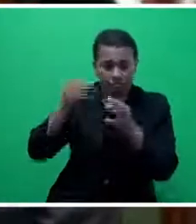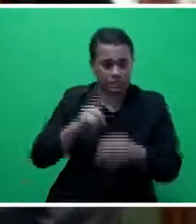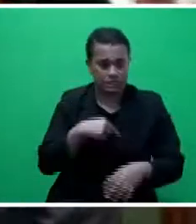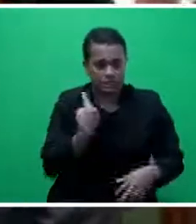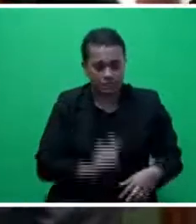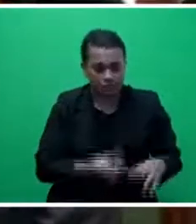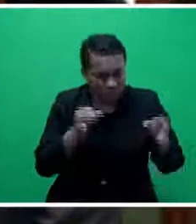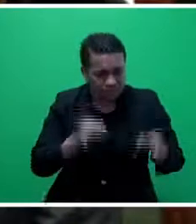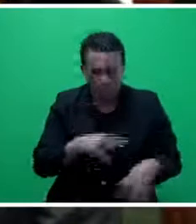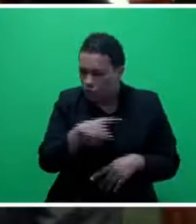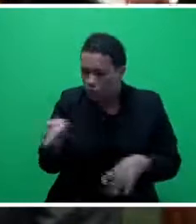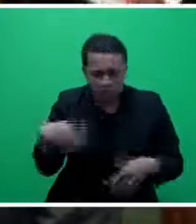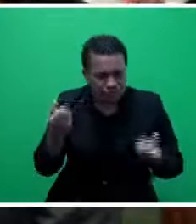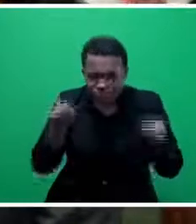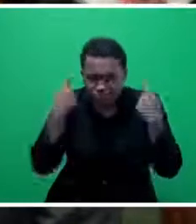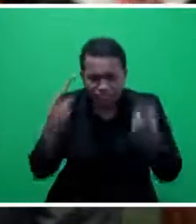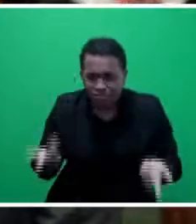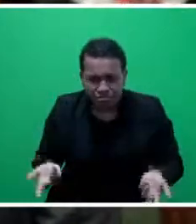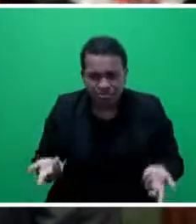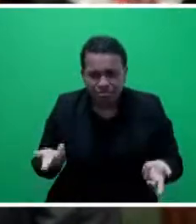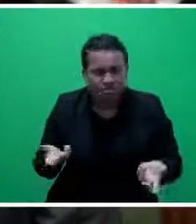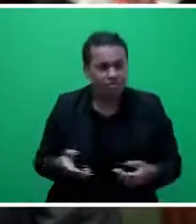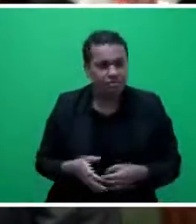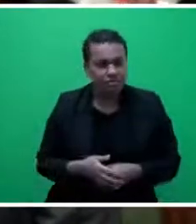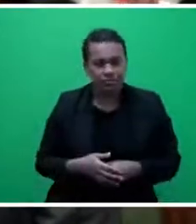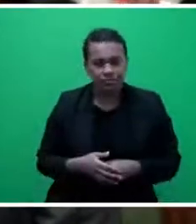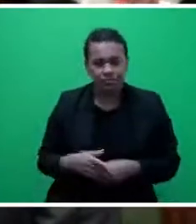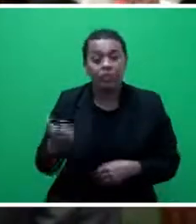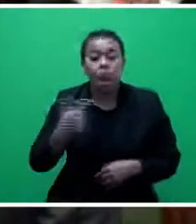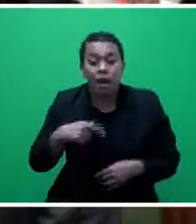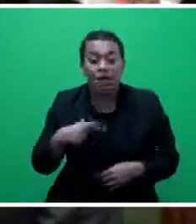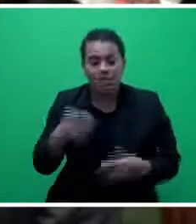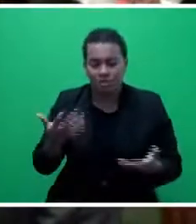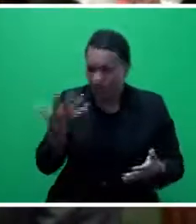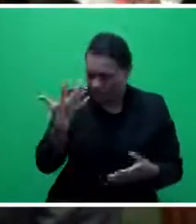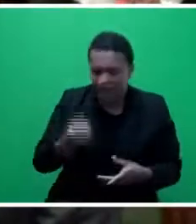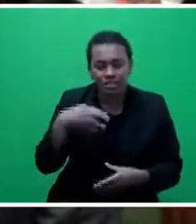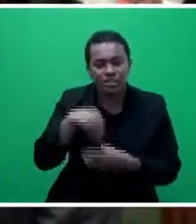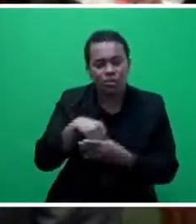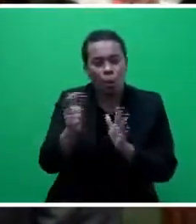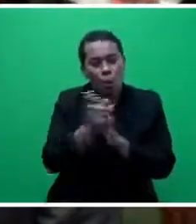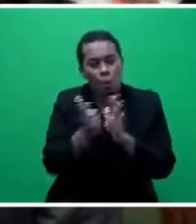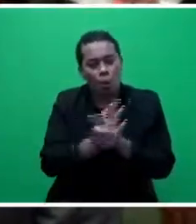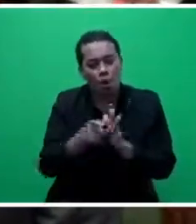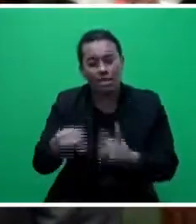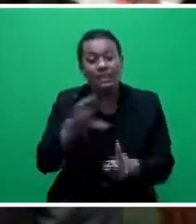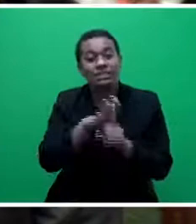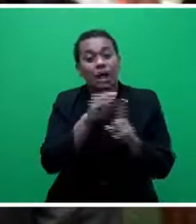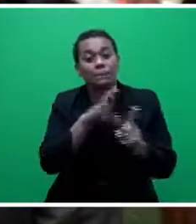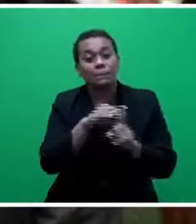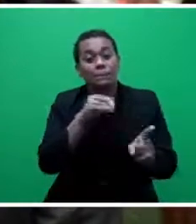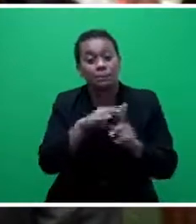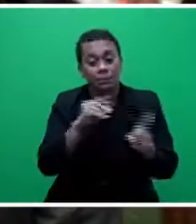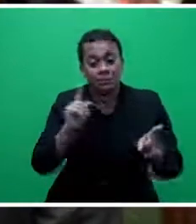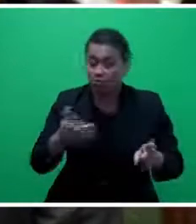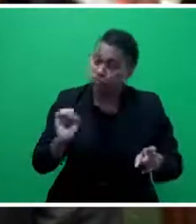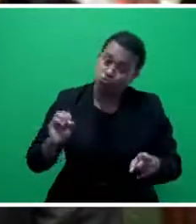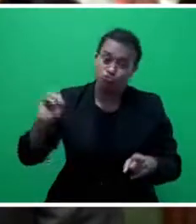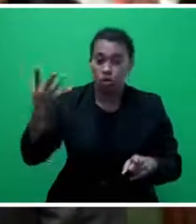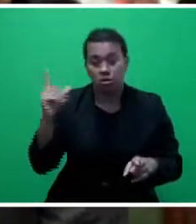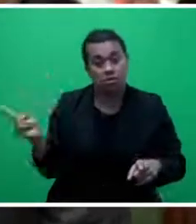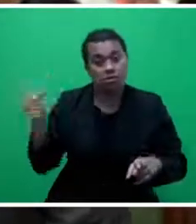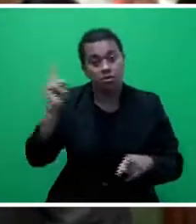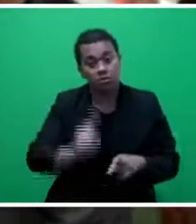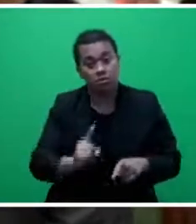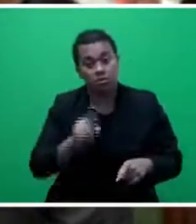don't understand, that liberalization is also to do with various laws in Fiji. I'll give you a very classic point. If you go to a supermarket in Australia and New